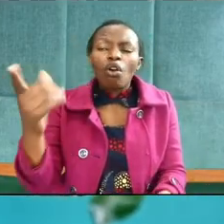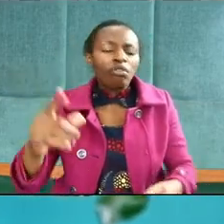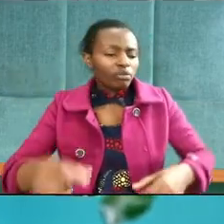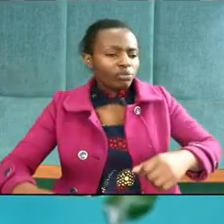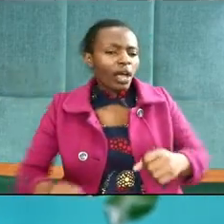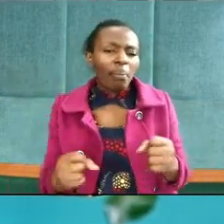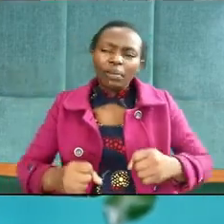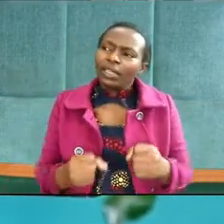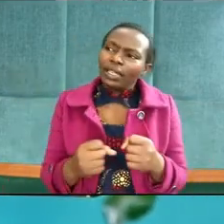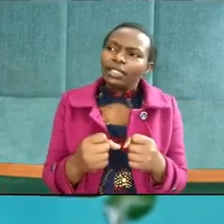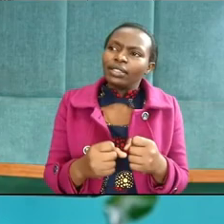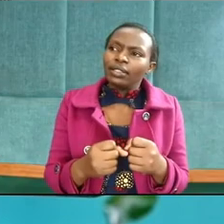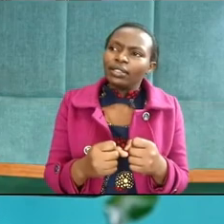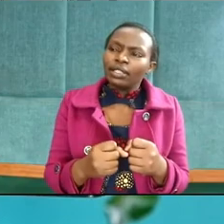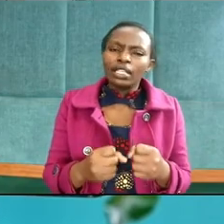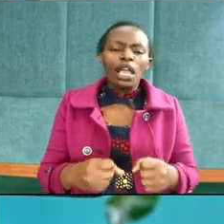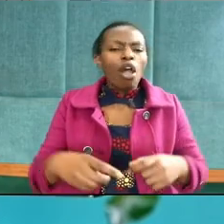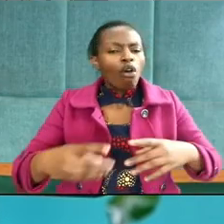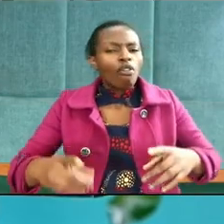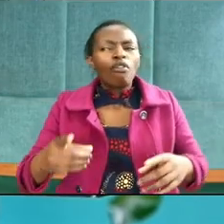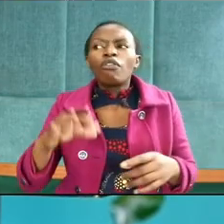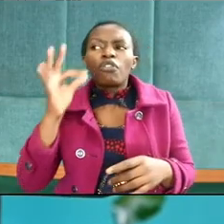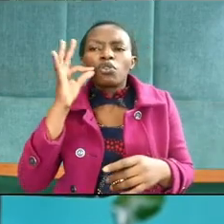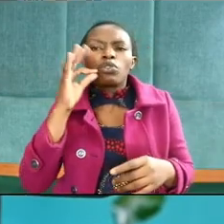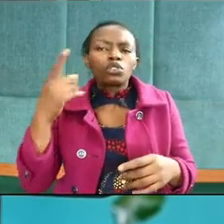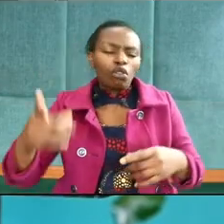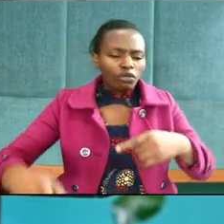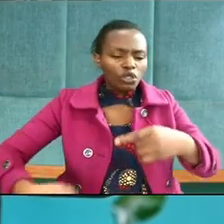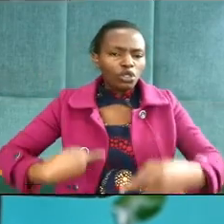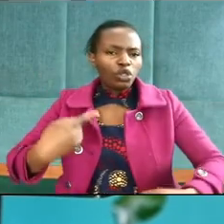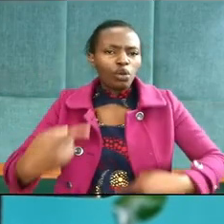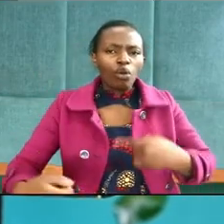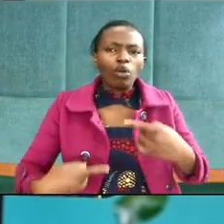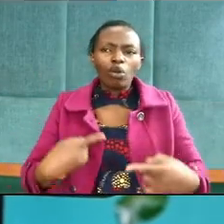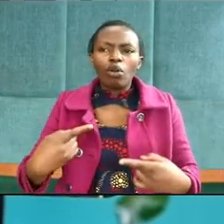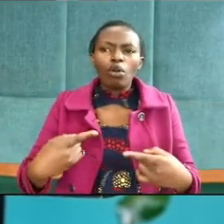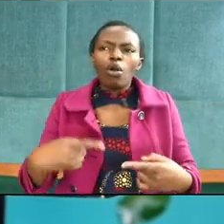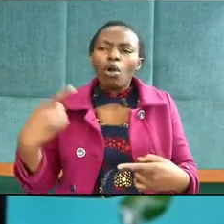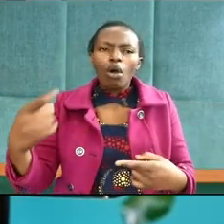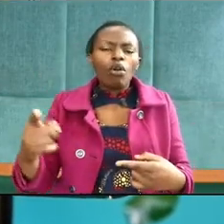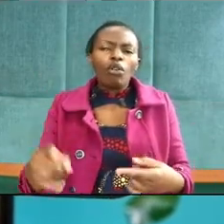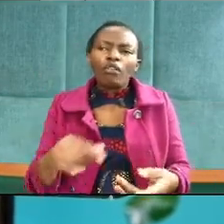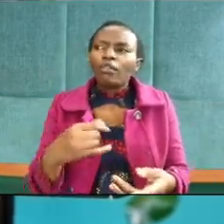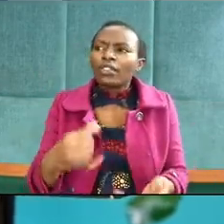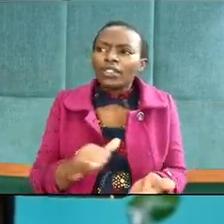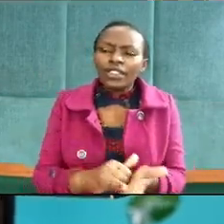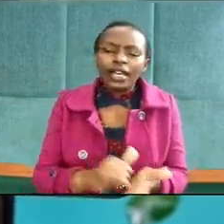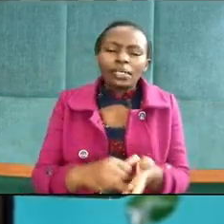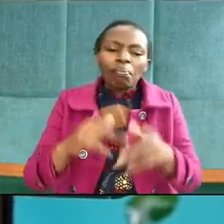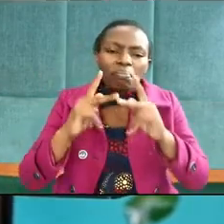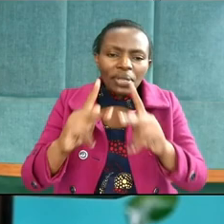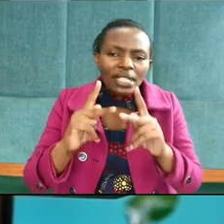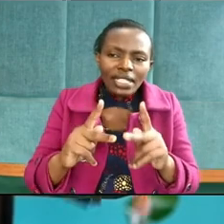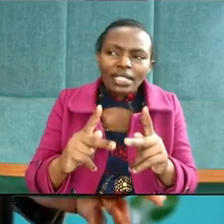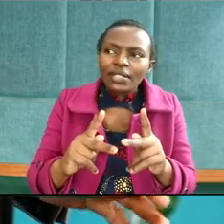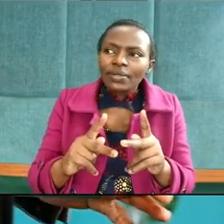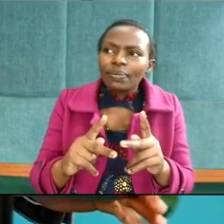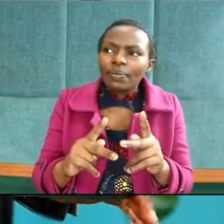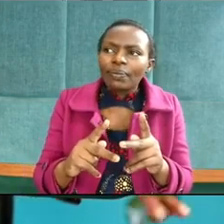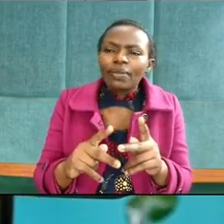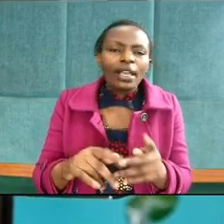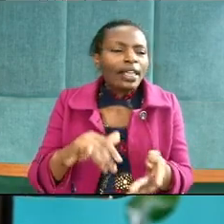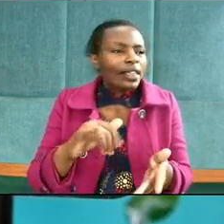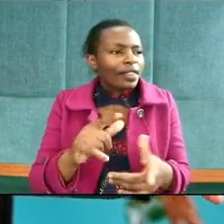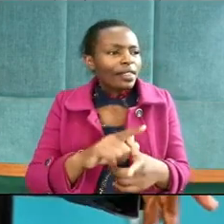the desired fruit of joy, the desired fruit of serenity, the desired fruit of peace, then